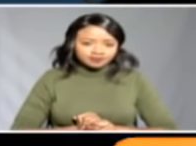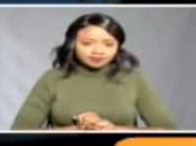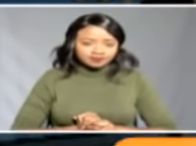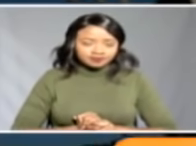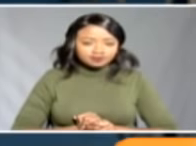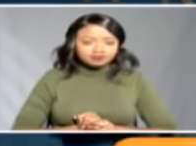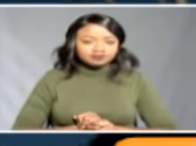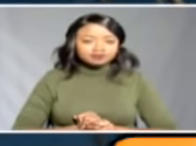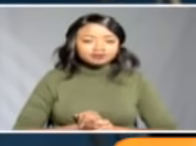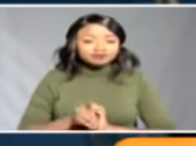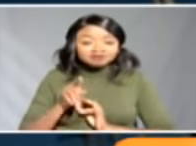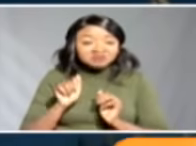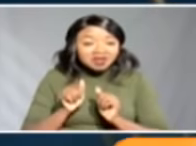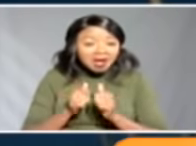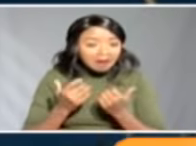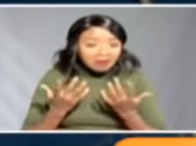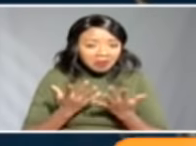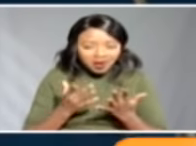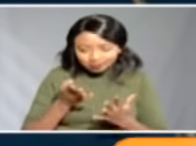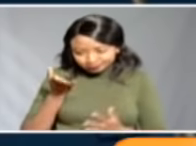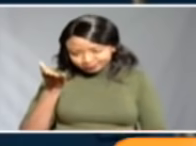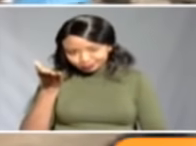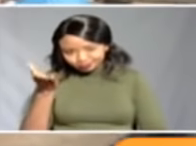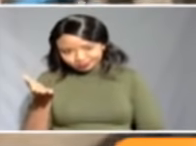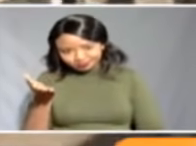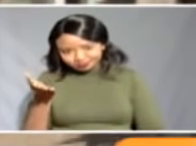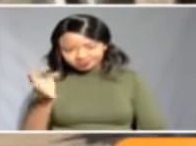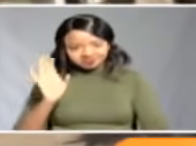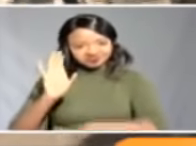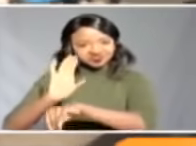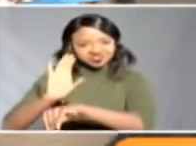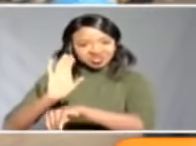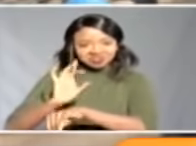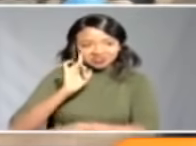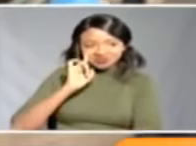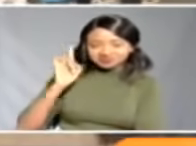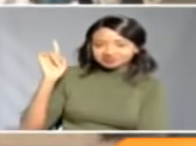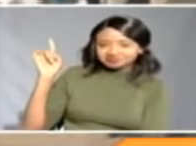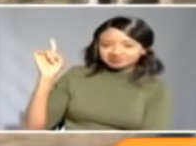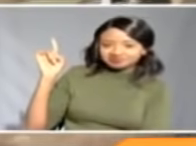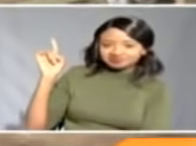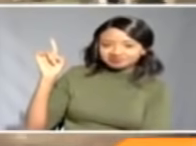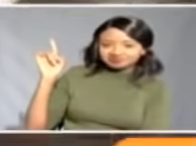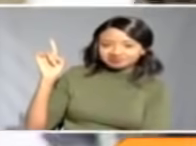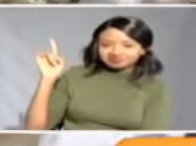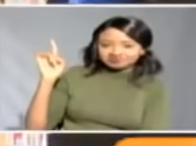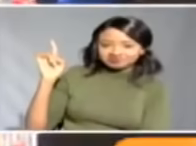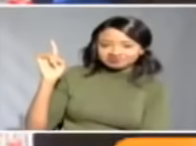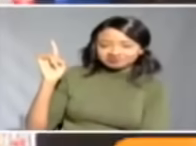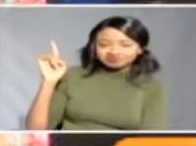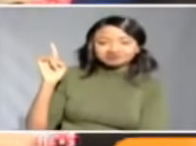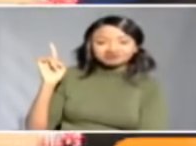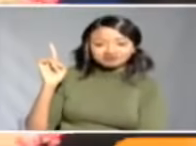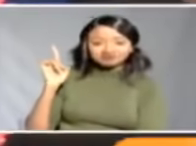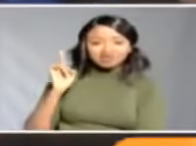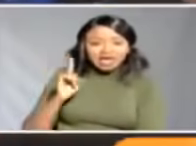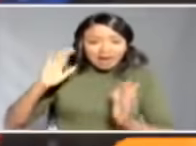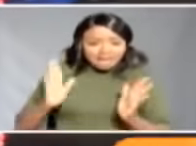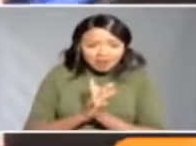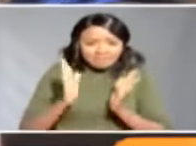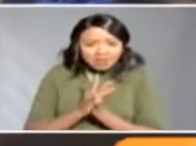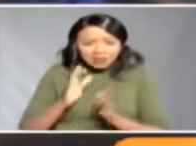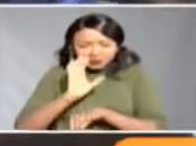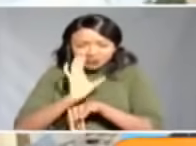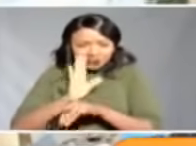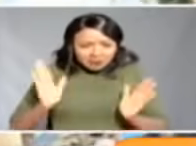The events took place inside the holy walls of this church, the Legion Maria headquarters in